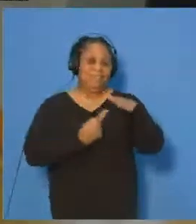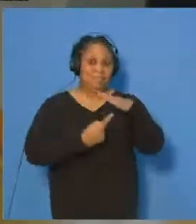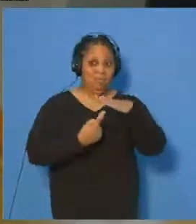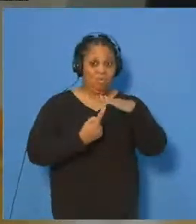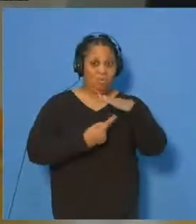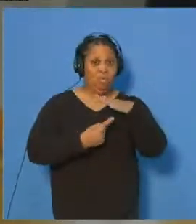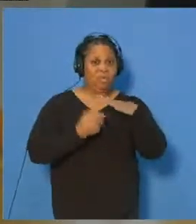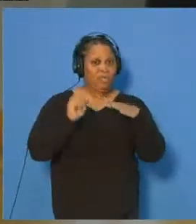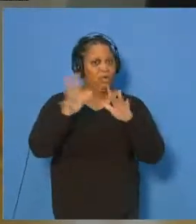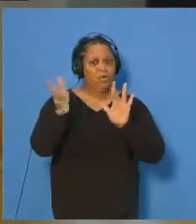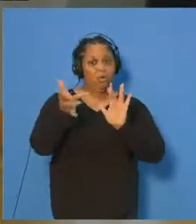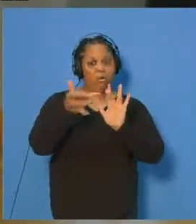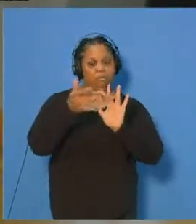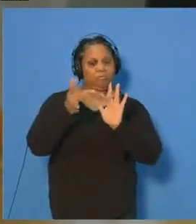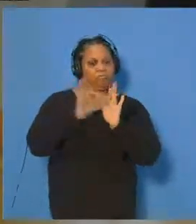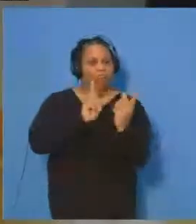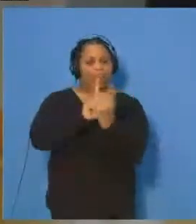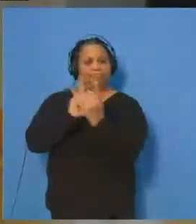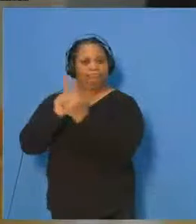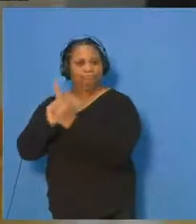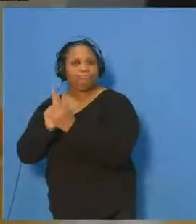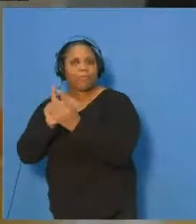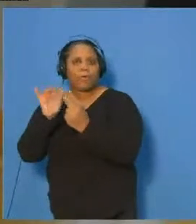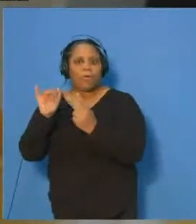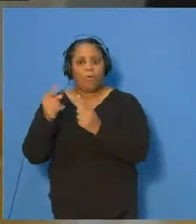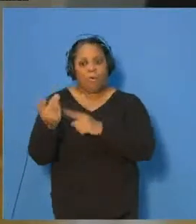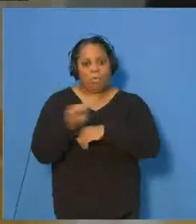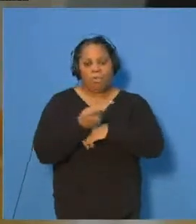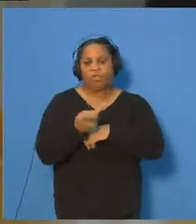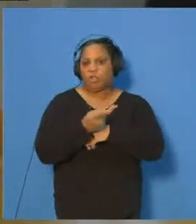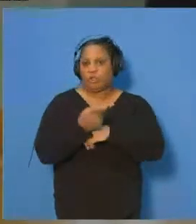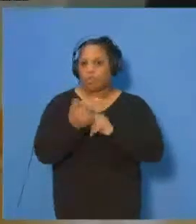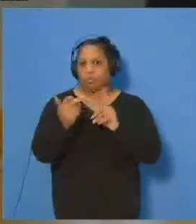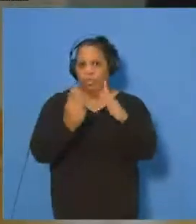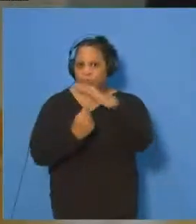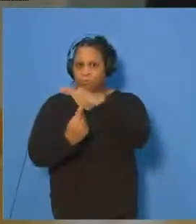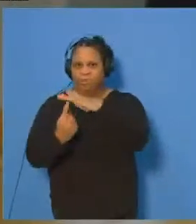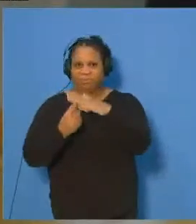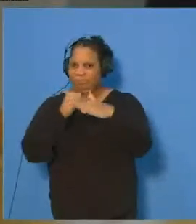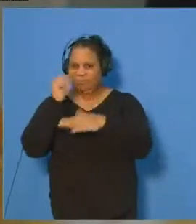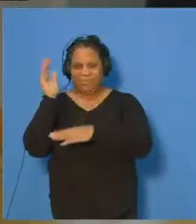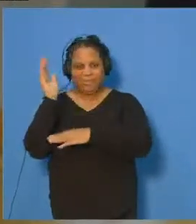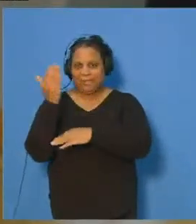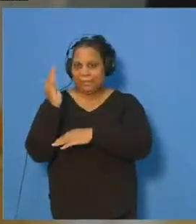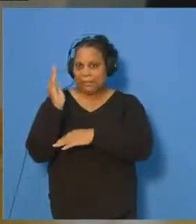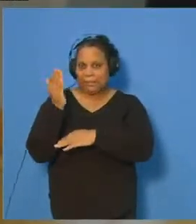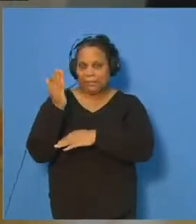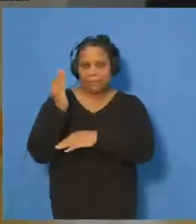that have been in contact with that person have likewise been quarantined, there doesn't seem to be any type.